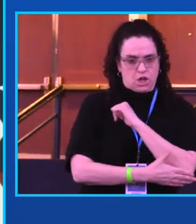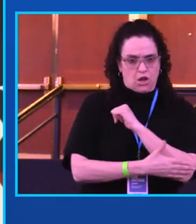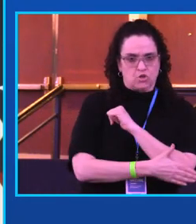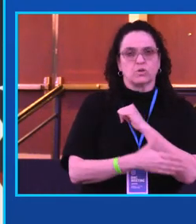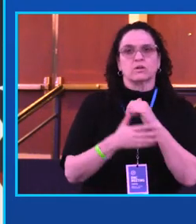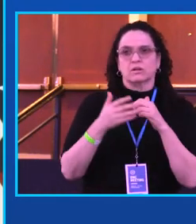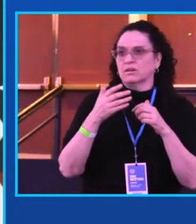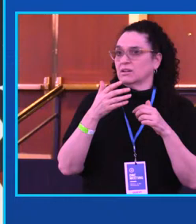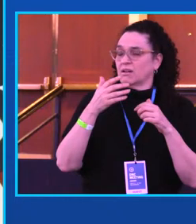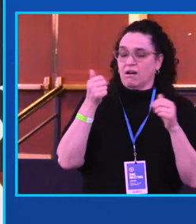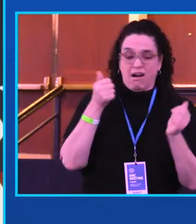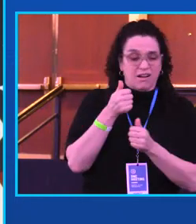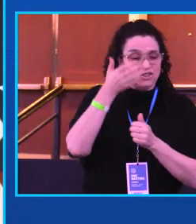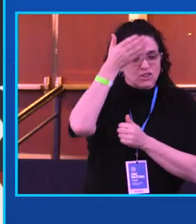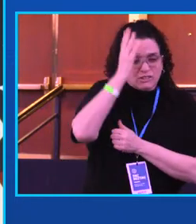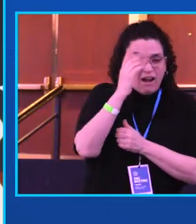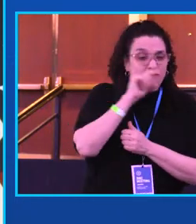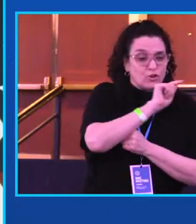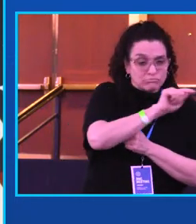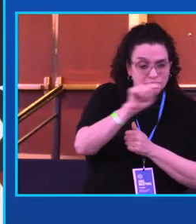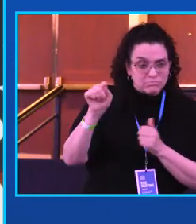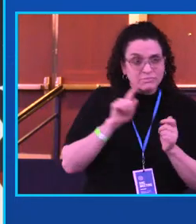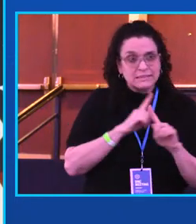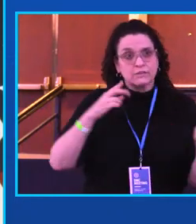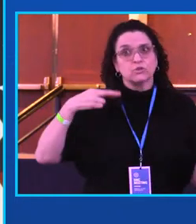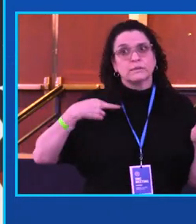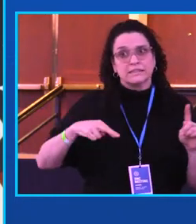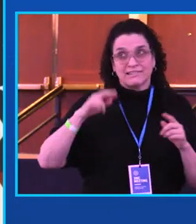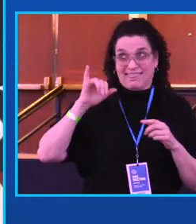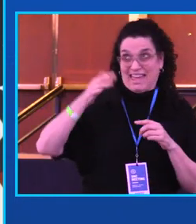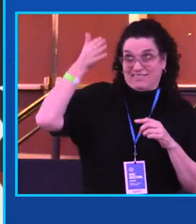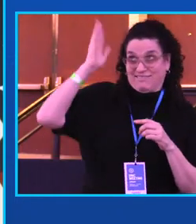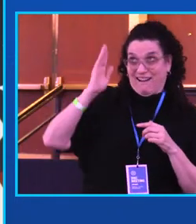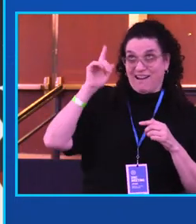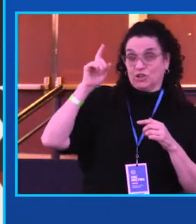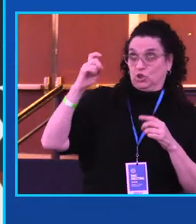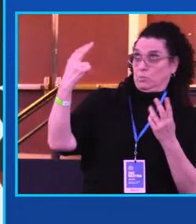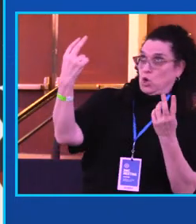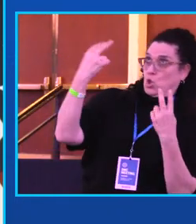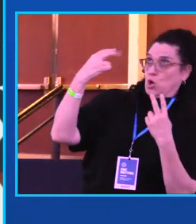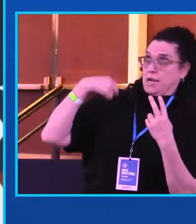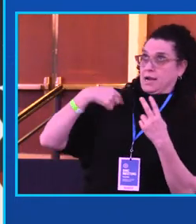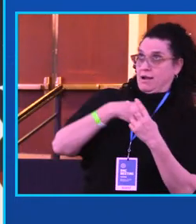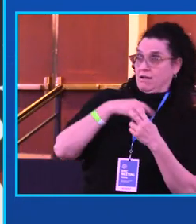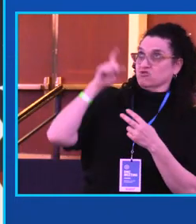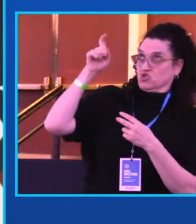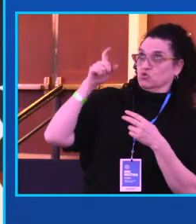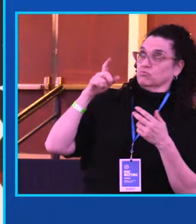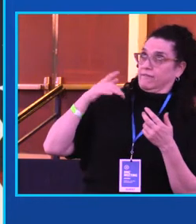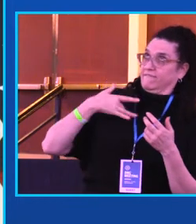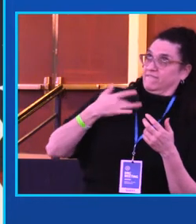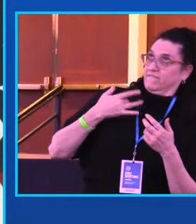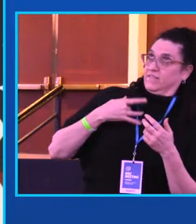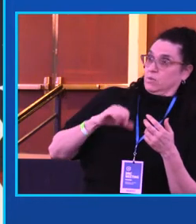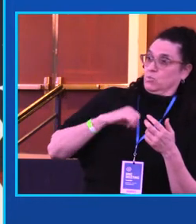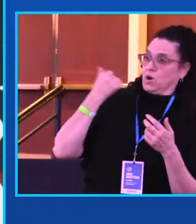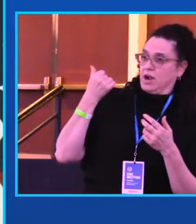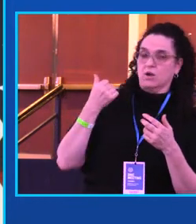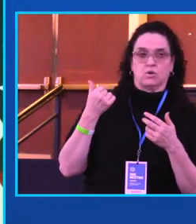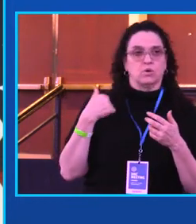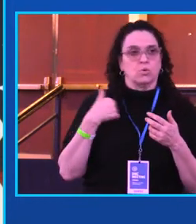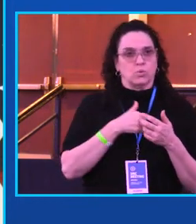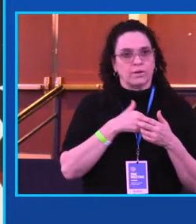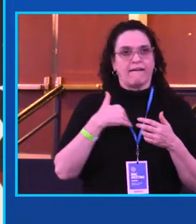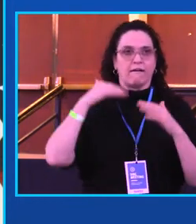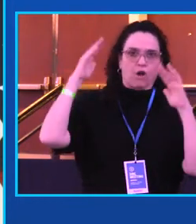our different faiths can be proud of. And so, with hope and love, we set out